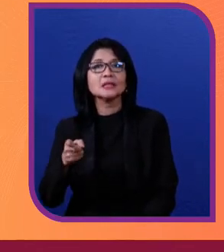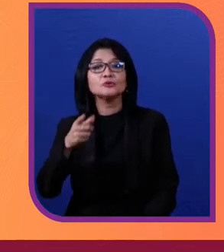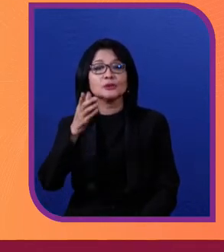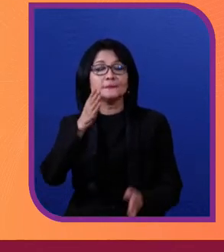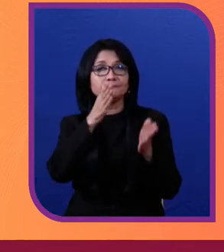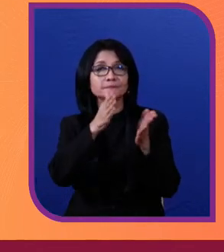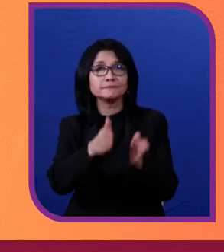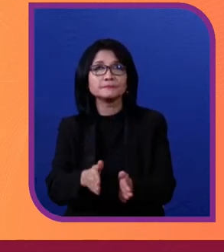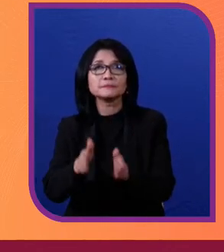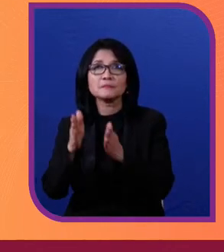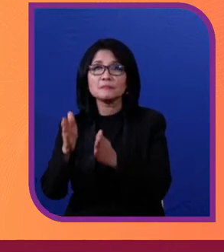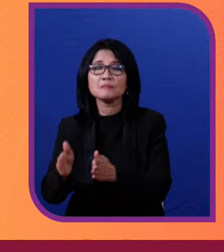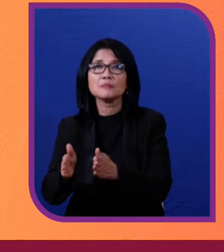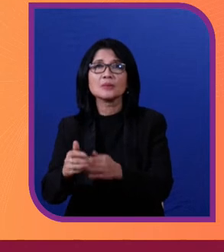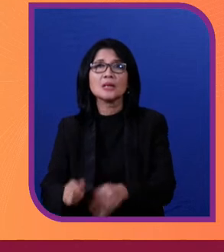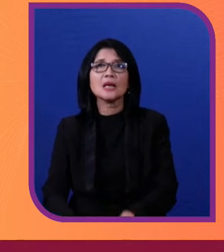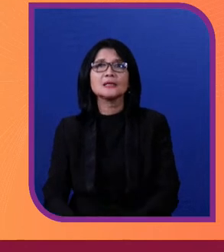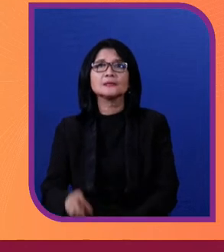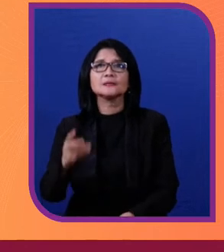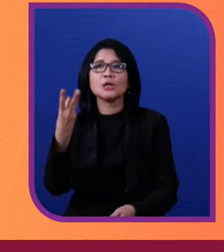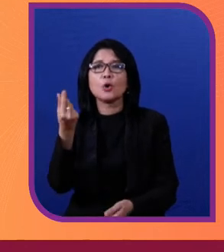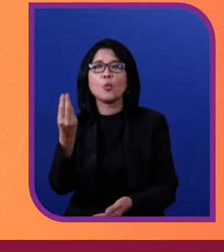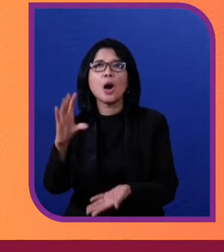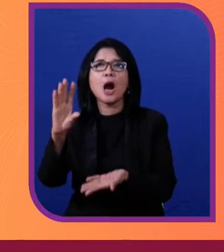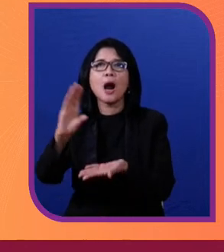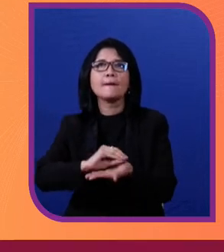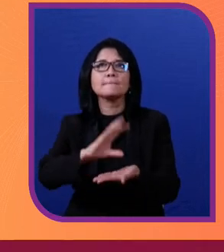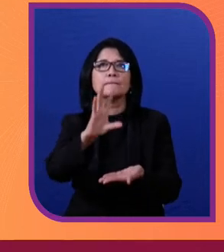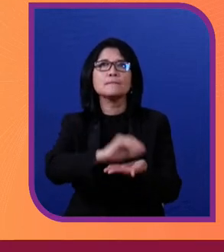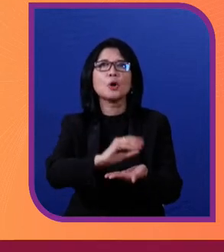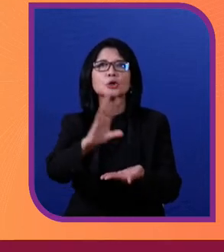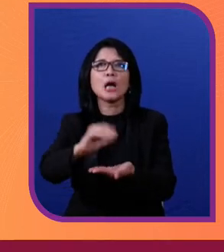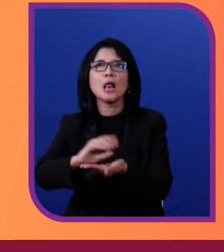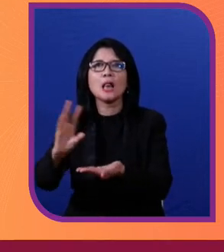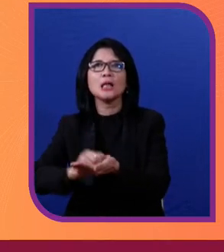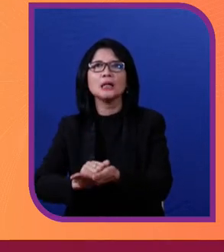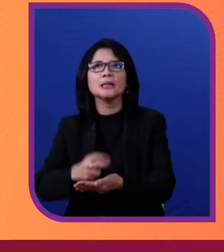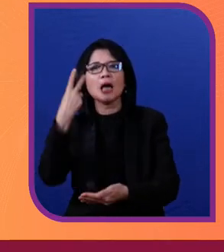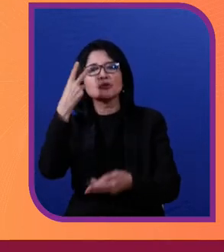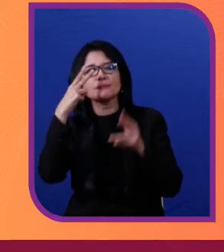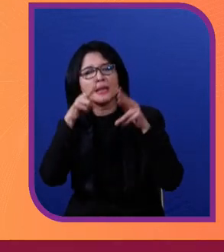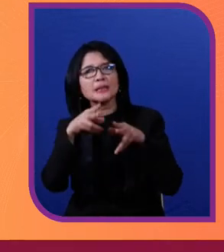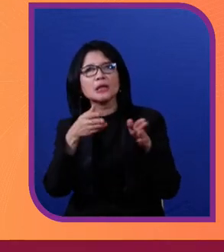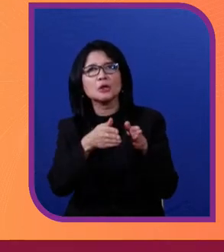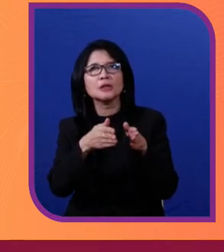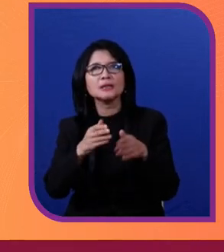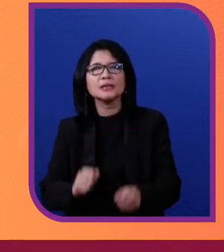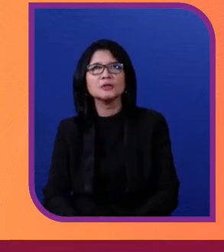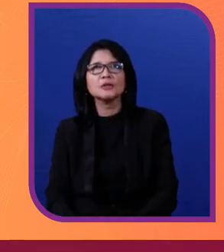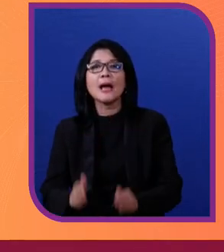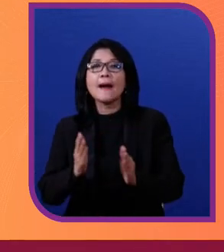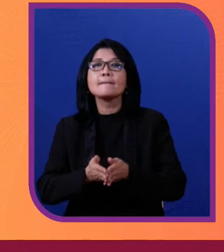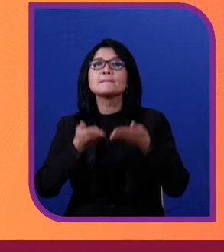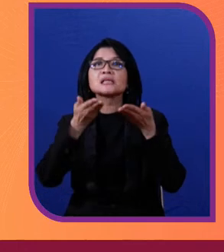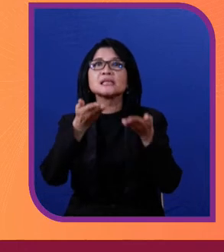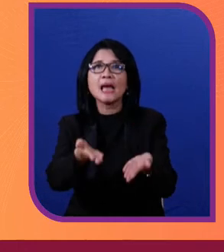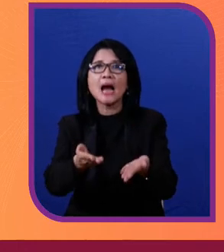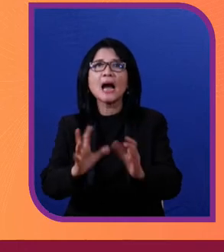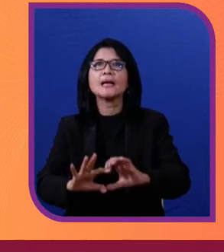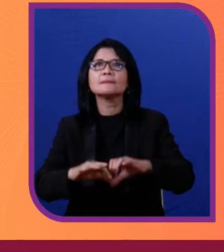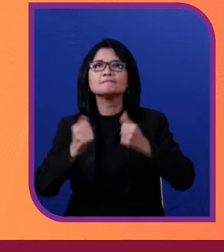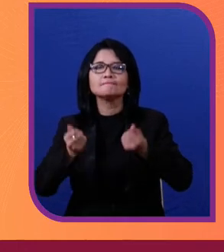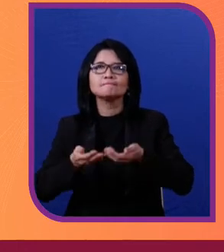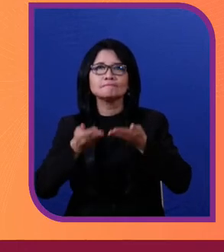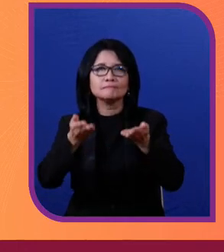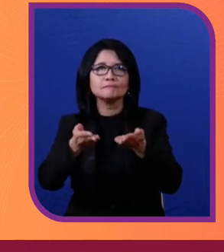fantastic will be coming from the most of them now the supply series government bye eh sori